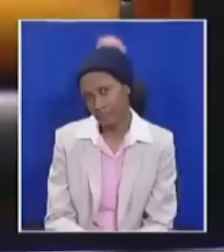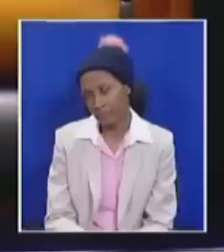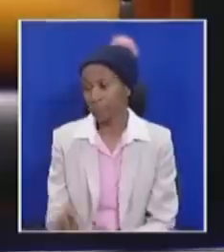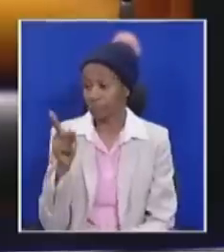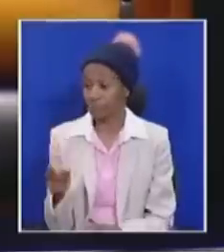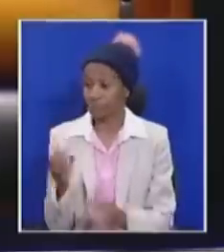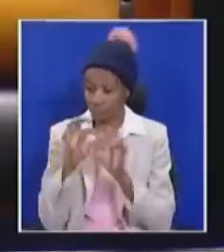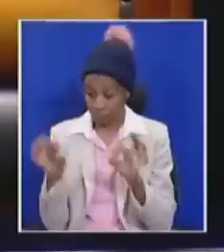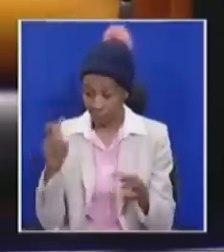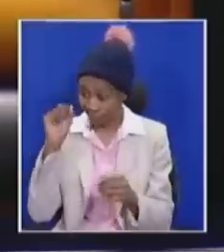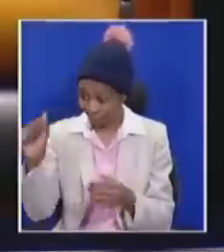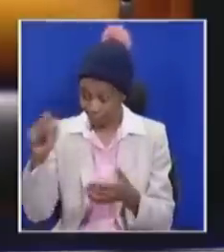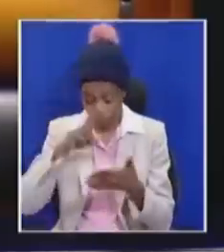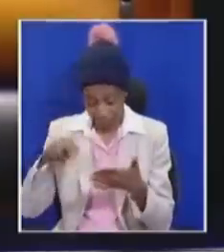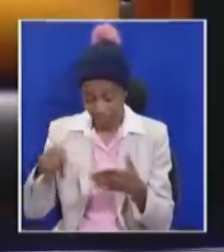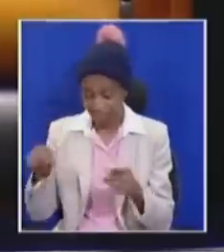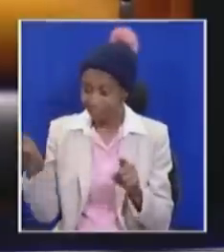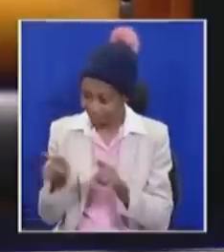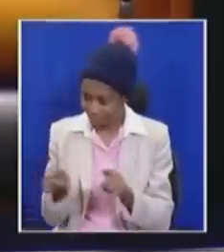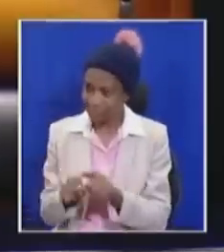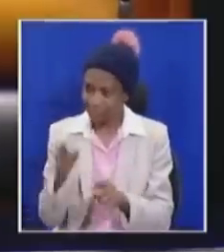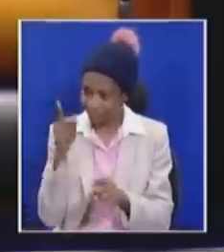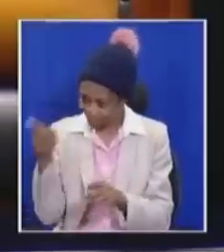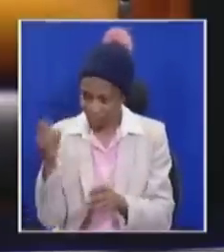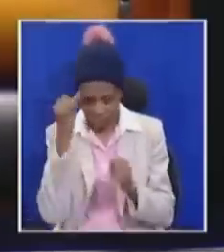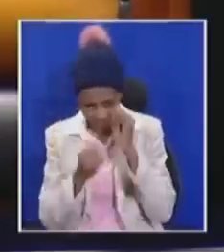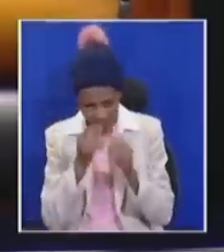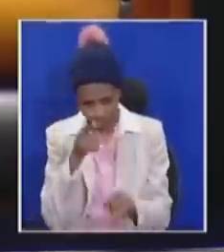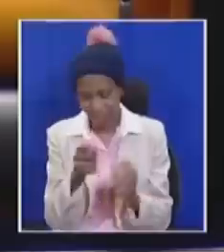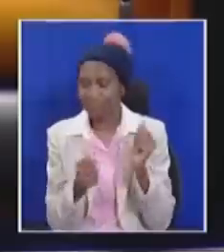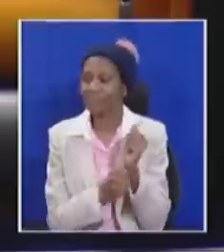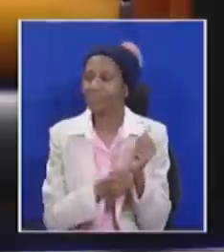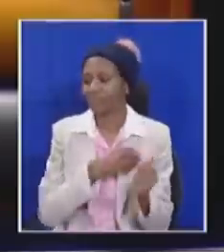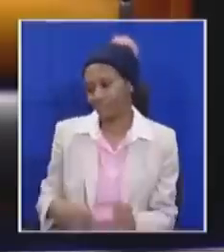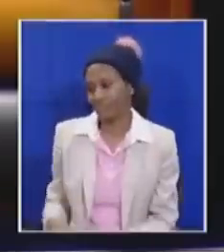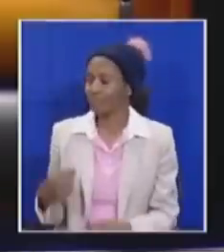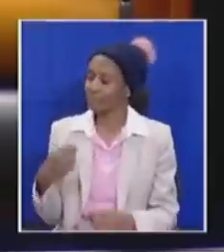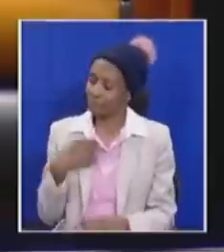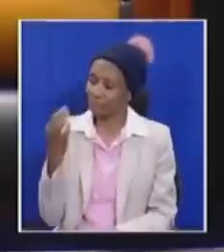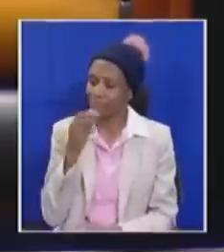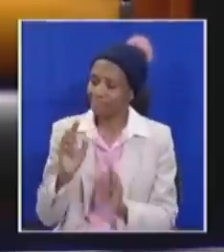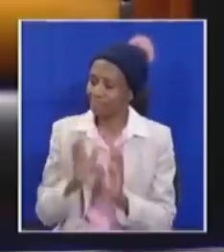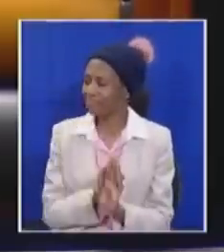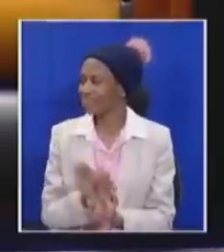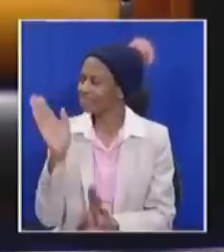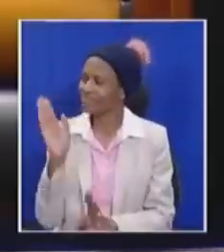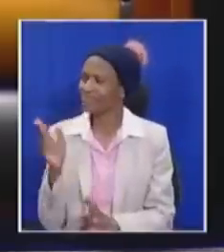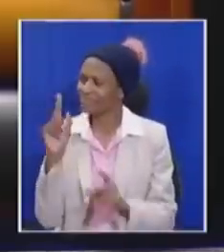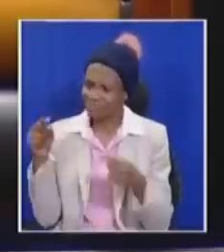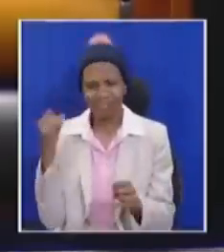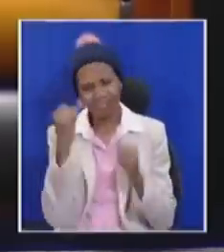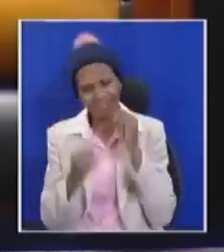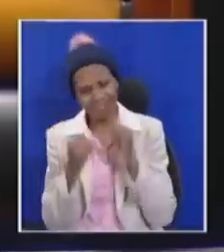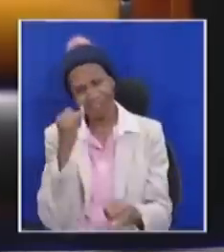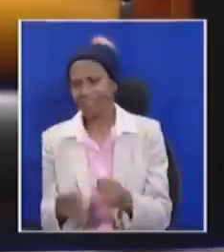Deputy President. And this is why you made the analogy you made. And I'm saying it is unparliamentary, casts aspersions, and you